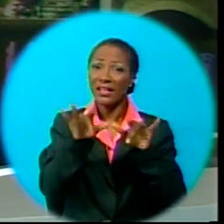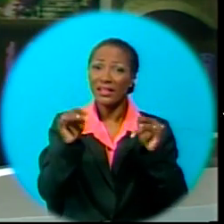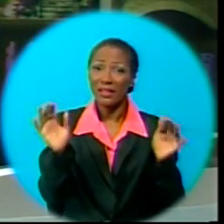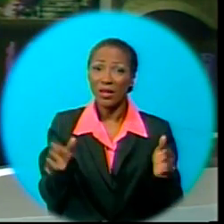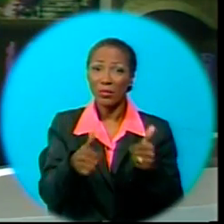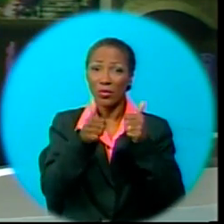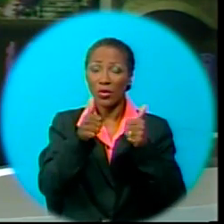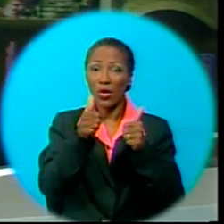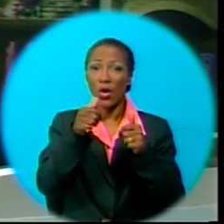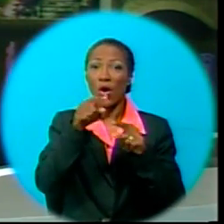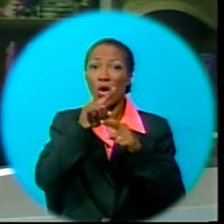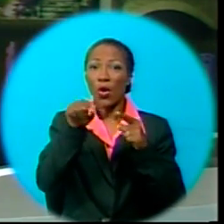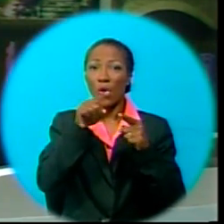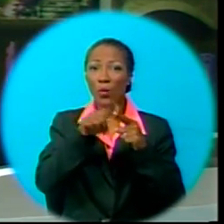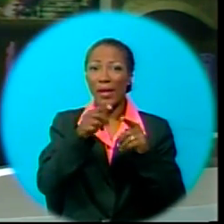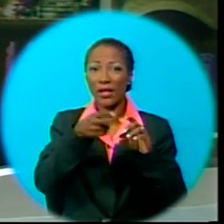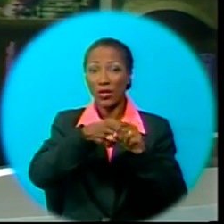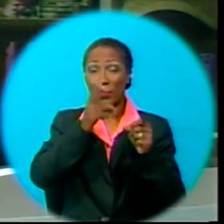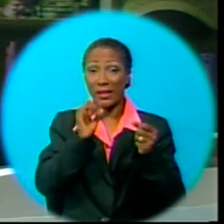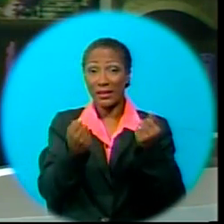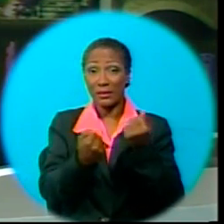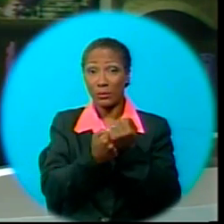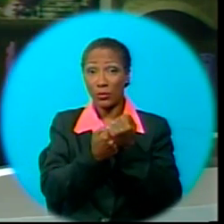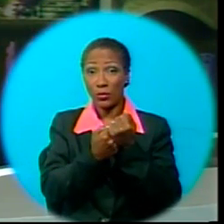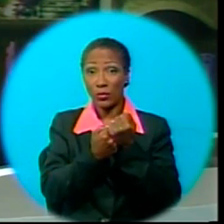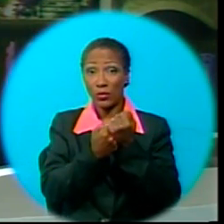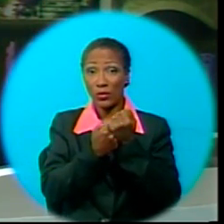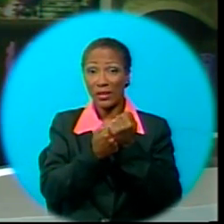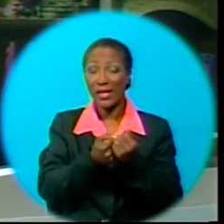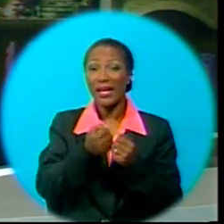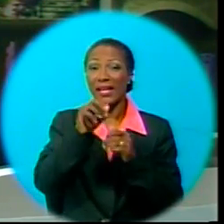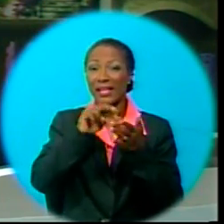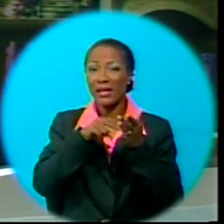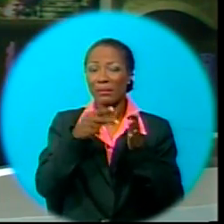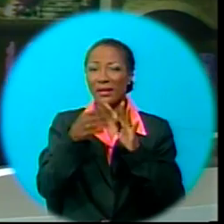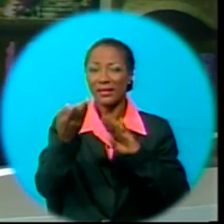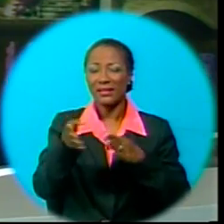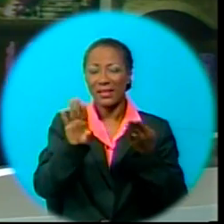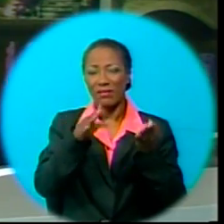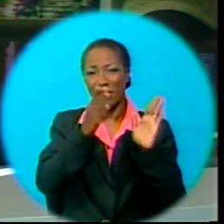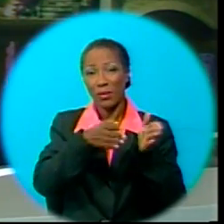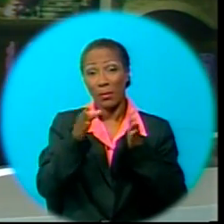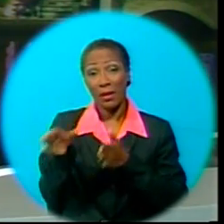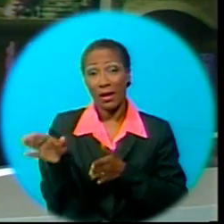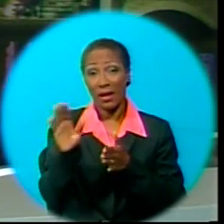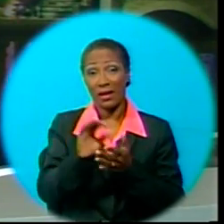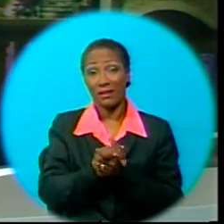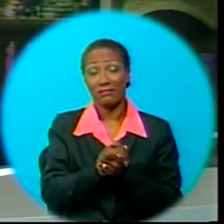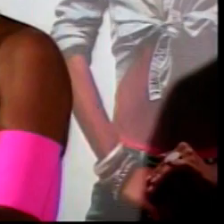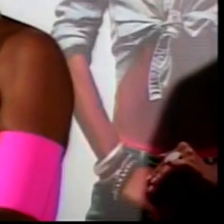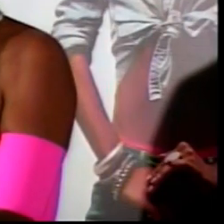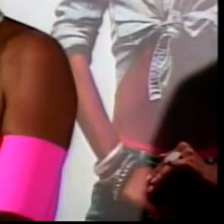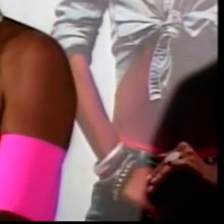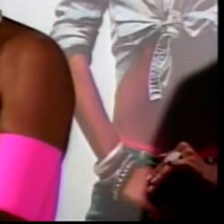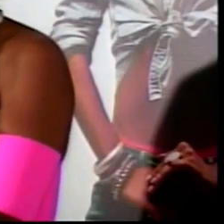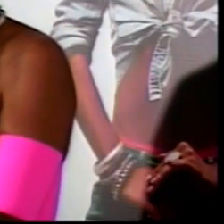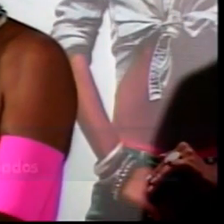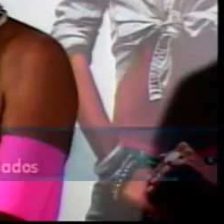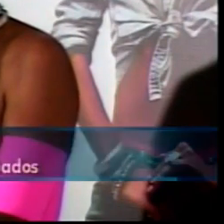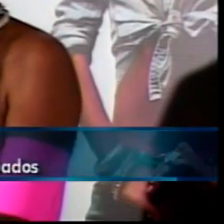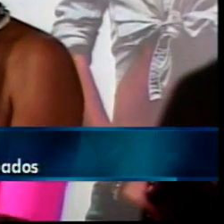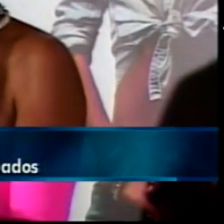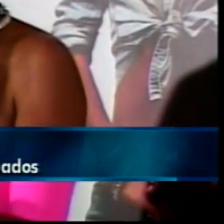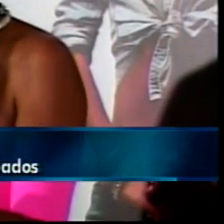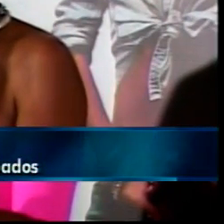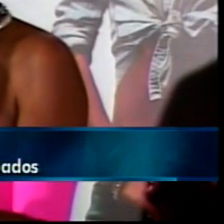withdrawing their sponsorship. She says such moves can mean the death of an initiative. Because there aren't the funds to make it happen,